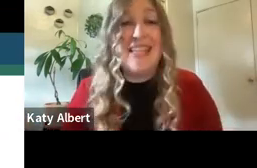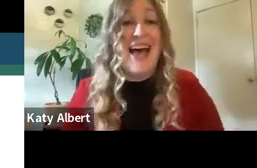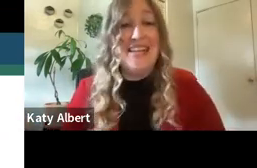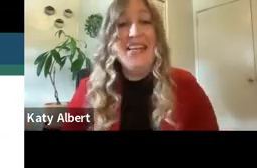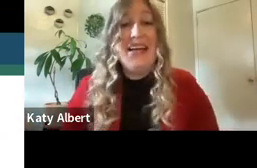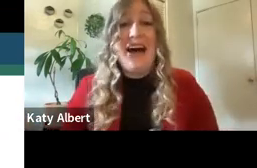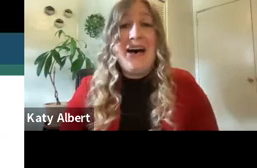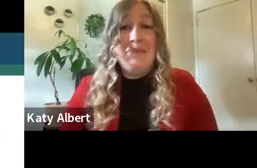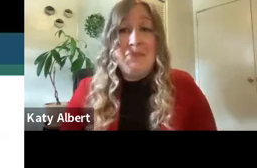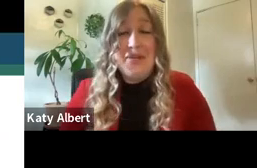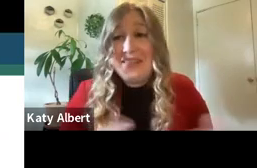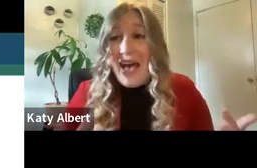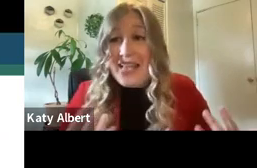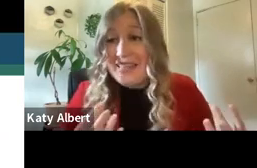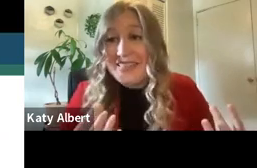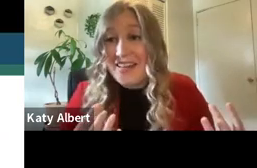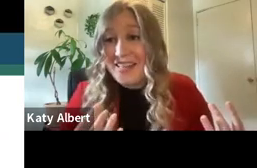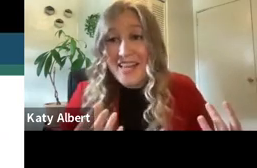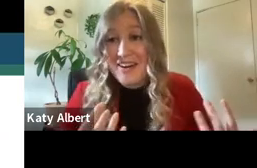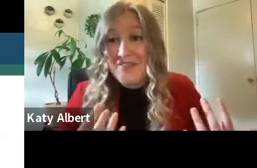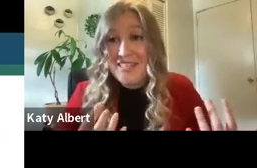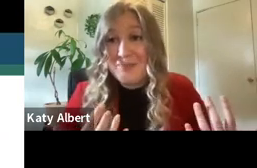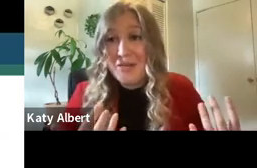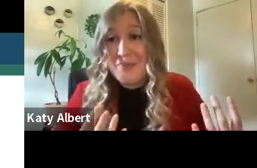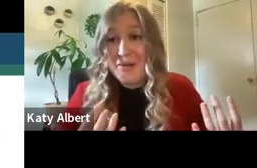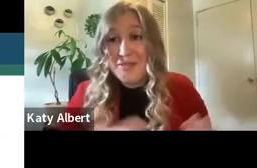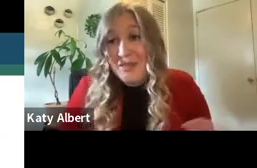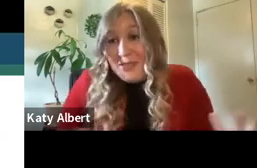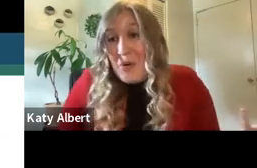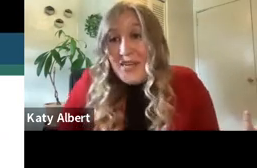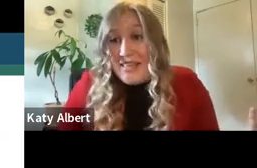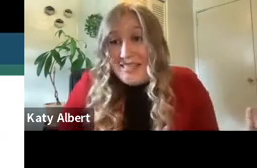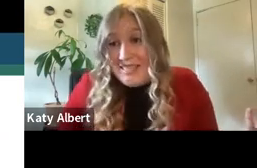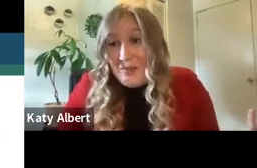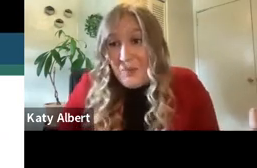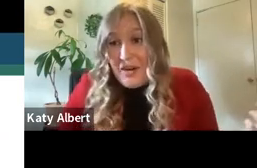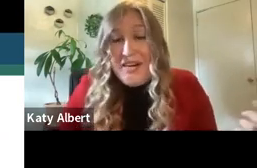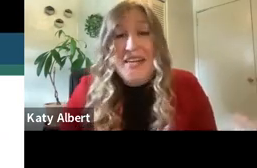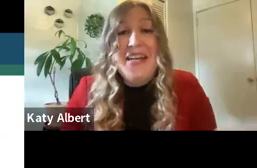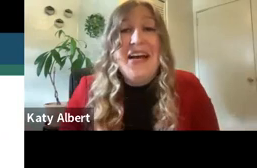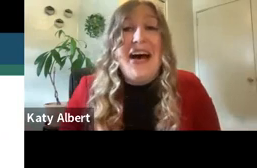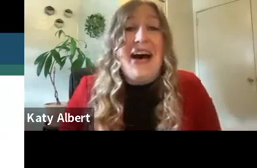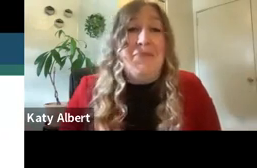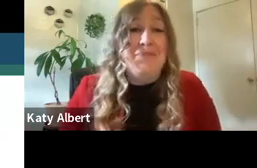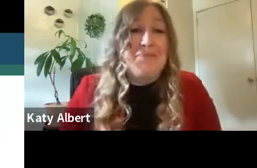to be said. But I clicked on a link on a Facebook post this morning that didn't work.